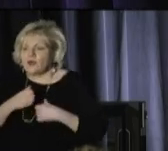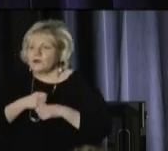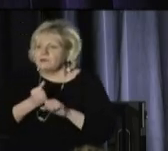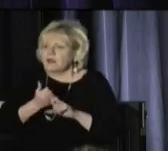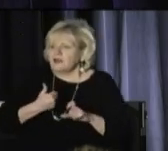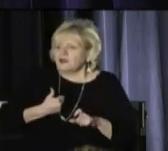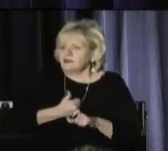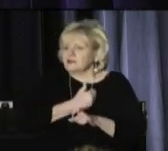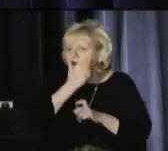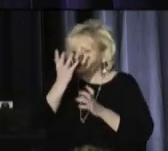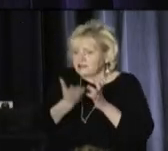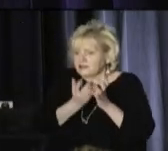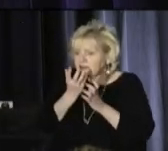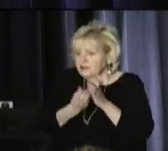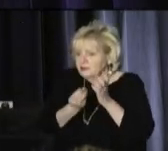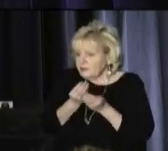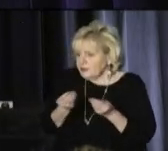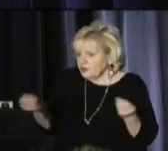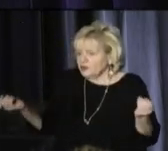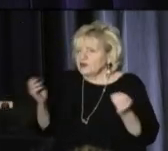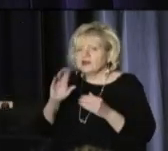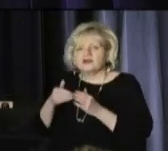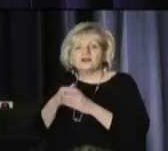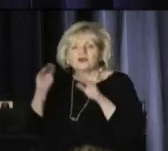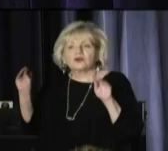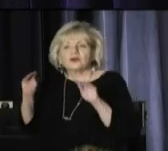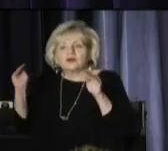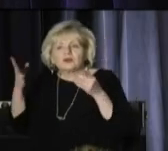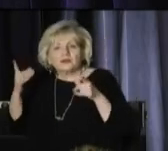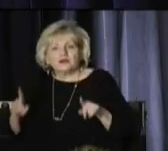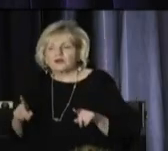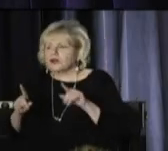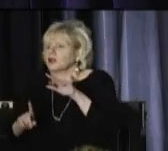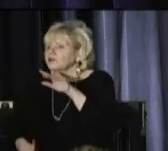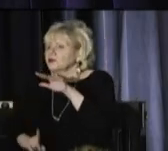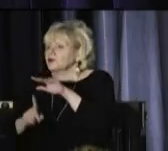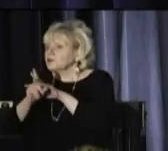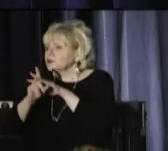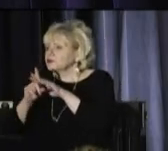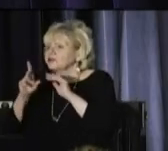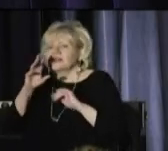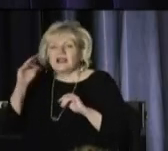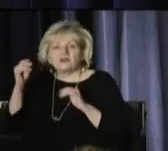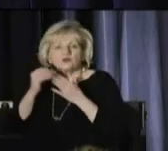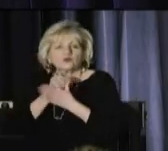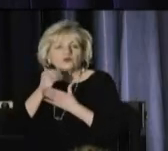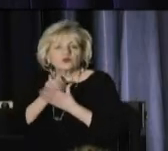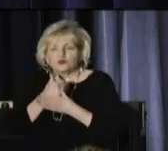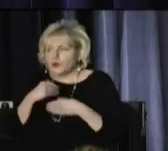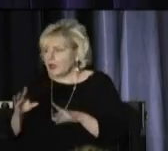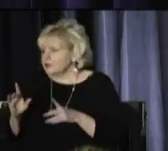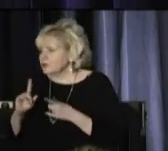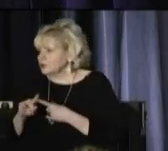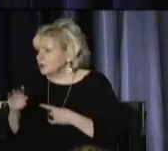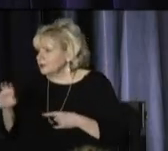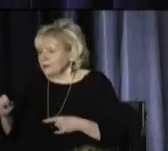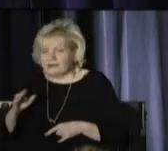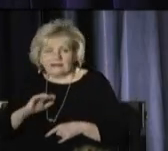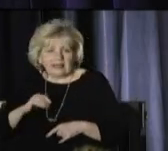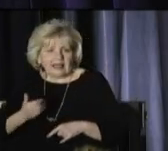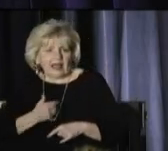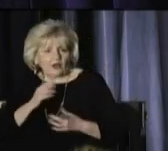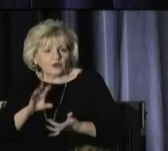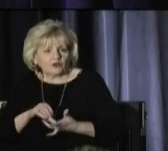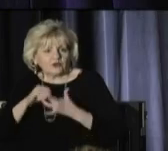disappear, and of course, all the miracles of emergence and renegade and new ways of being our utterly